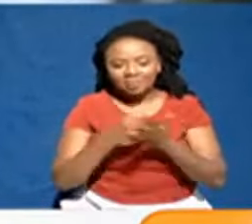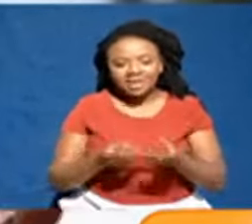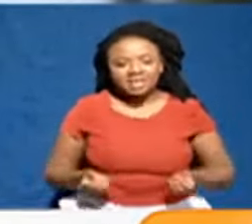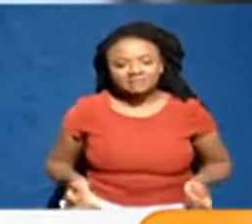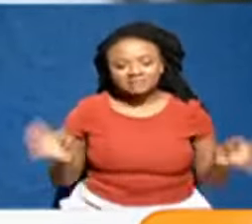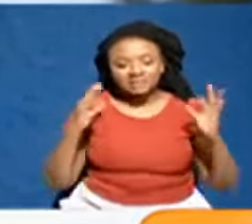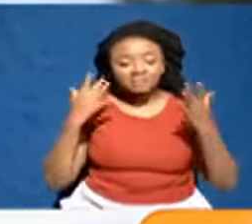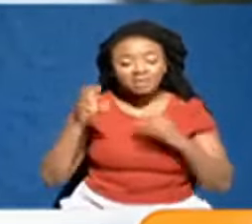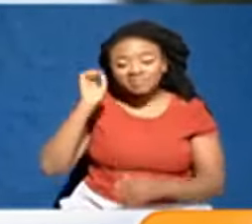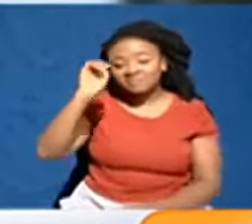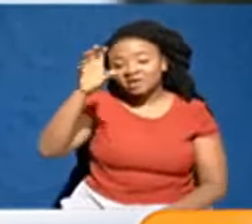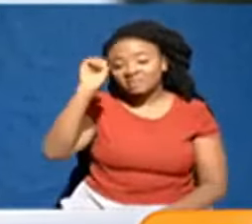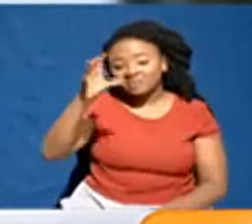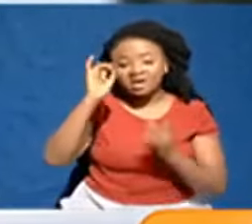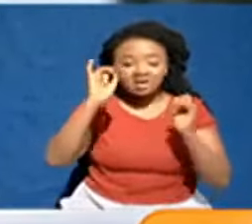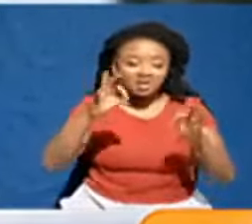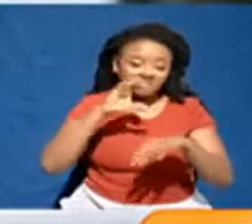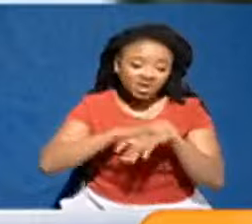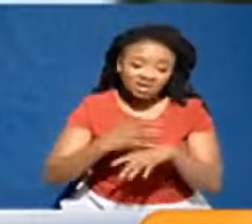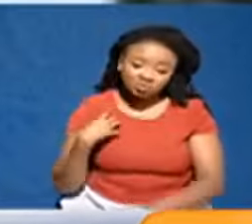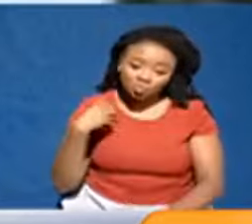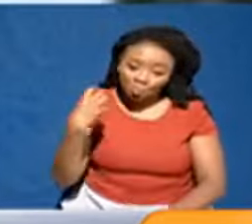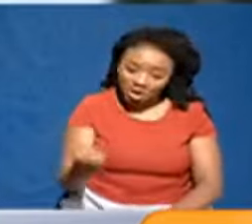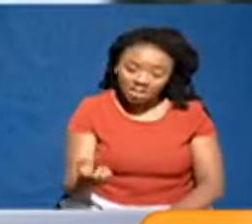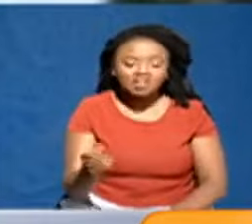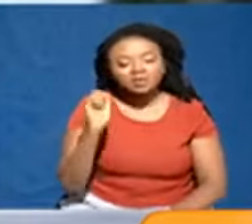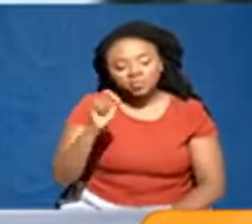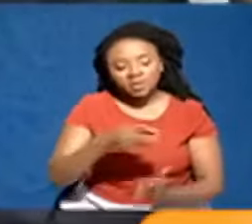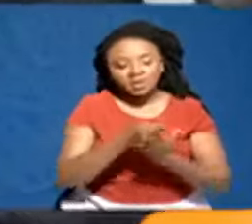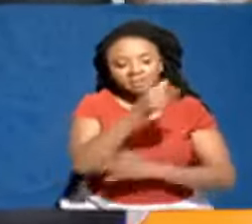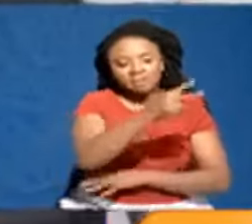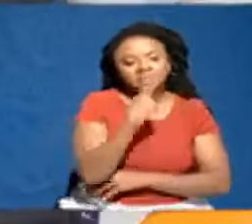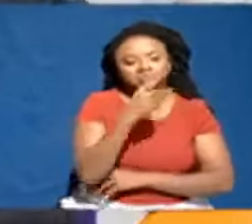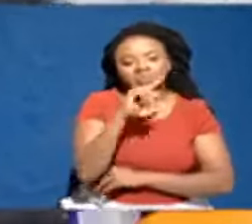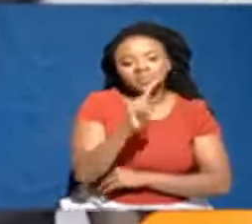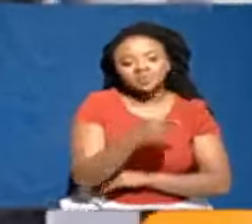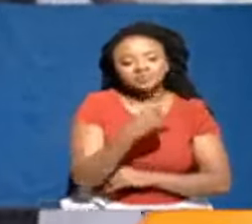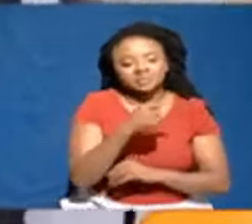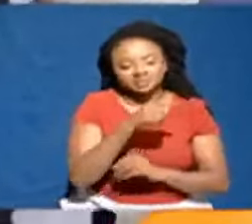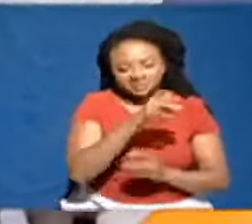taifa tuweze kuwa na pesa mingi, tunaweza tukawalipa hiyo